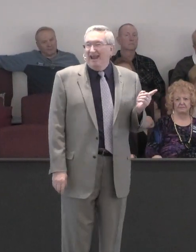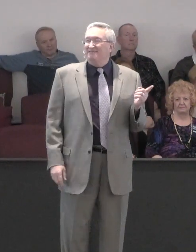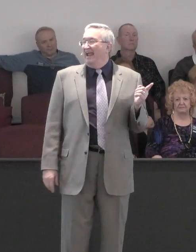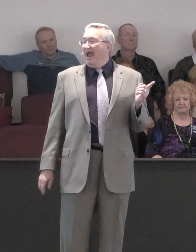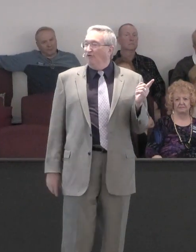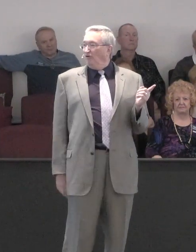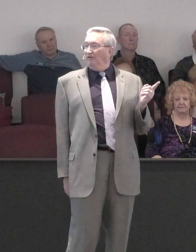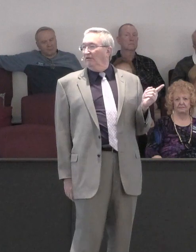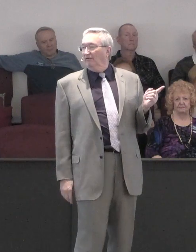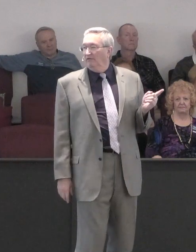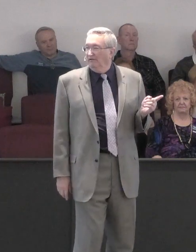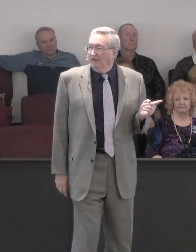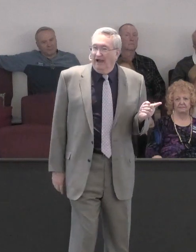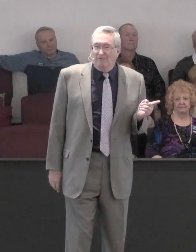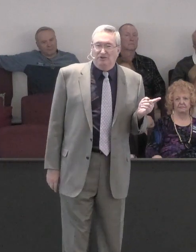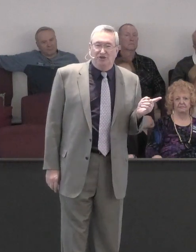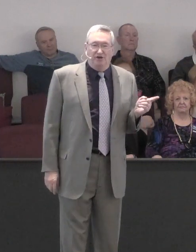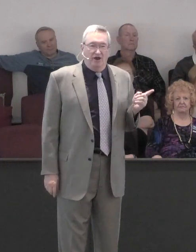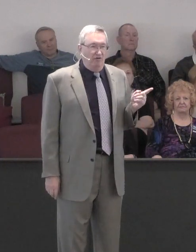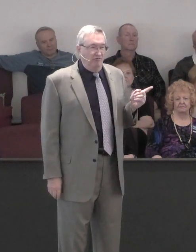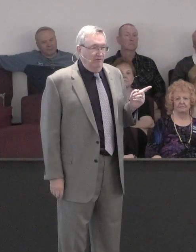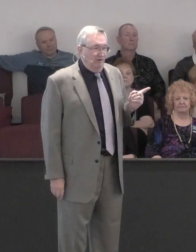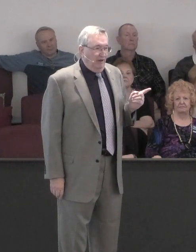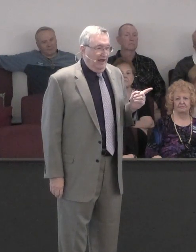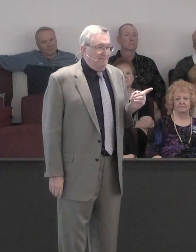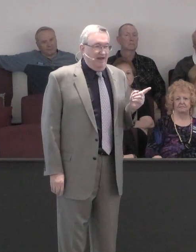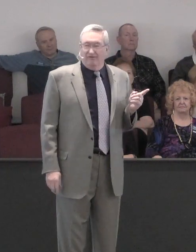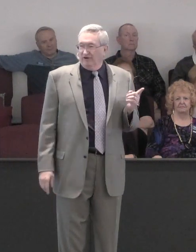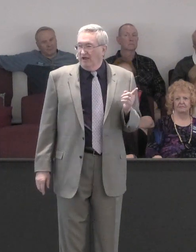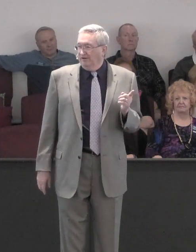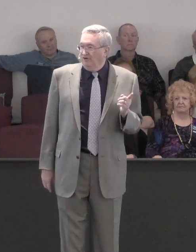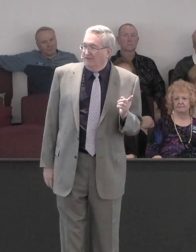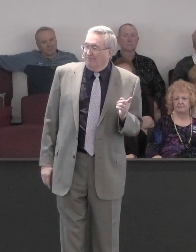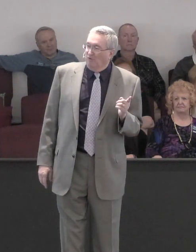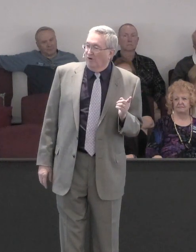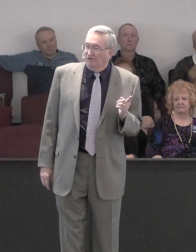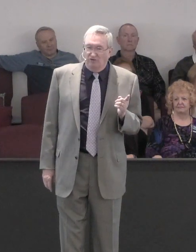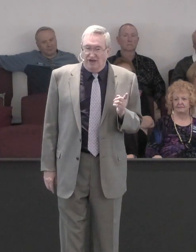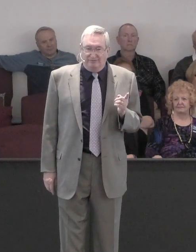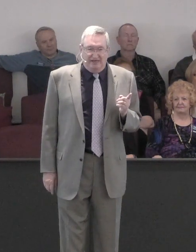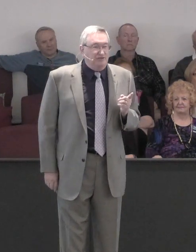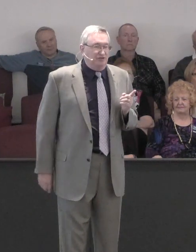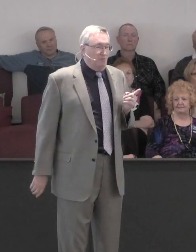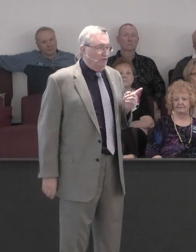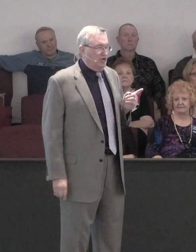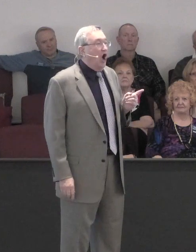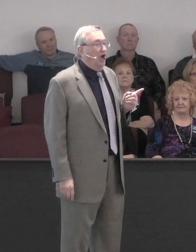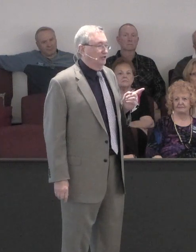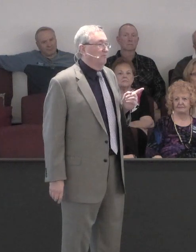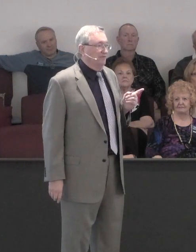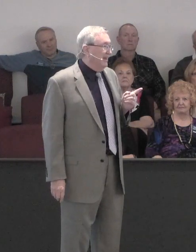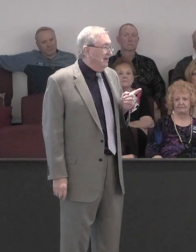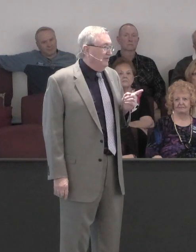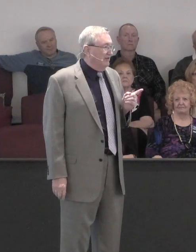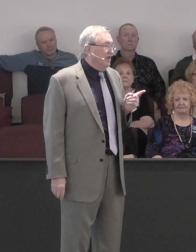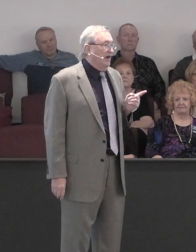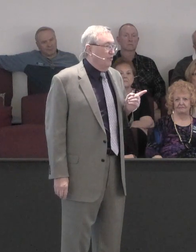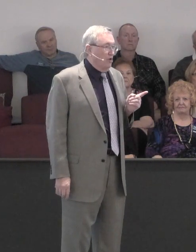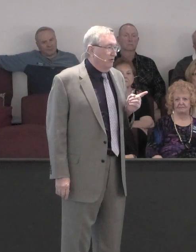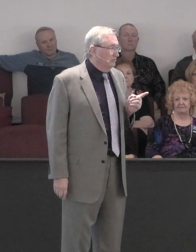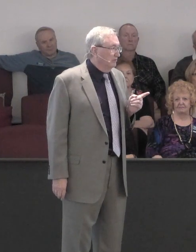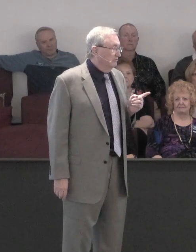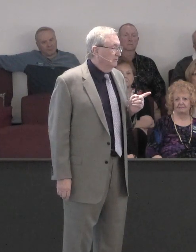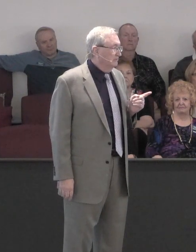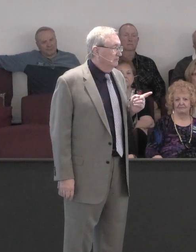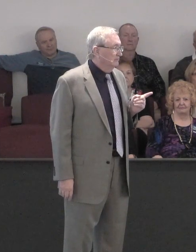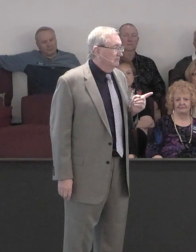They laid down. I want you to know, I've not ever gotten to do that, but one or two times, it's the most awesome thing in the entire